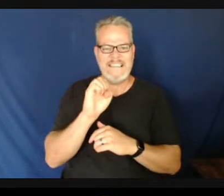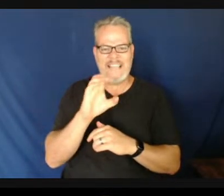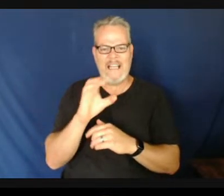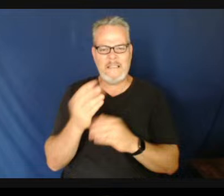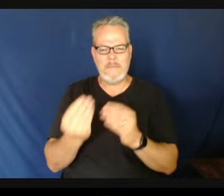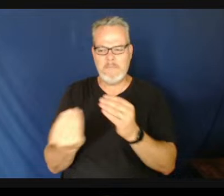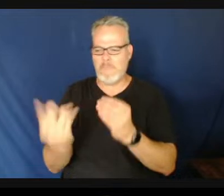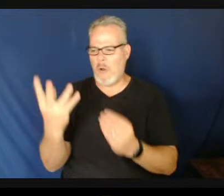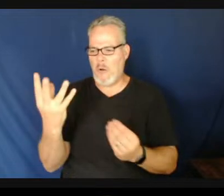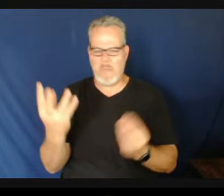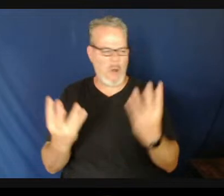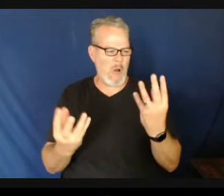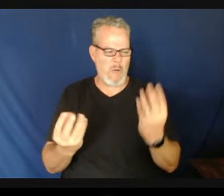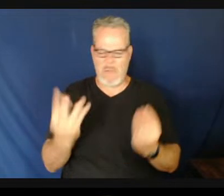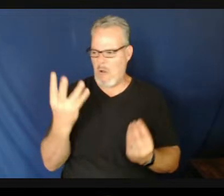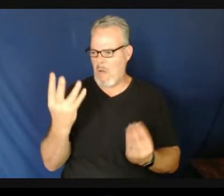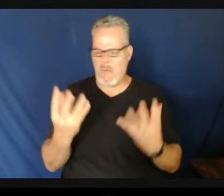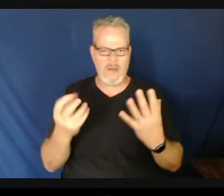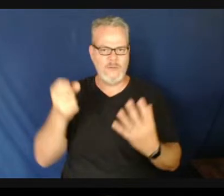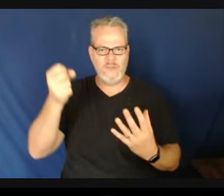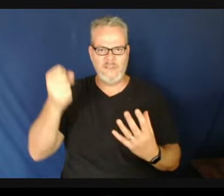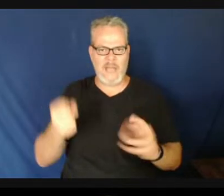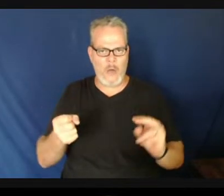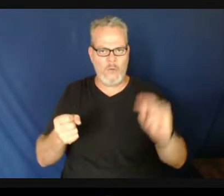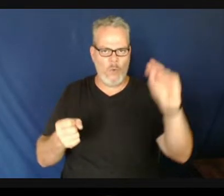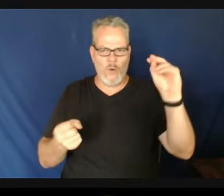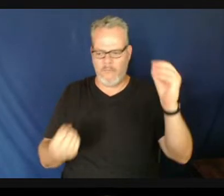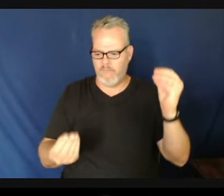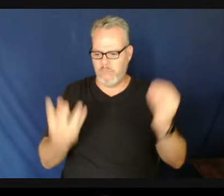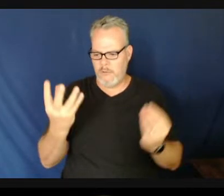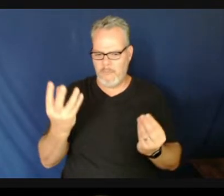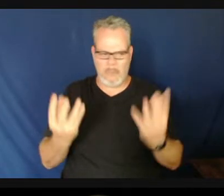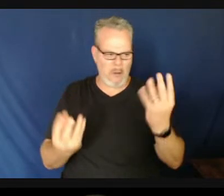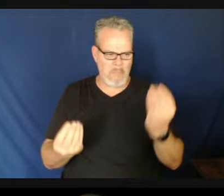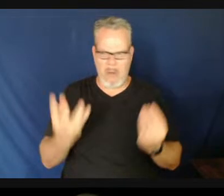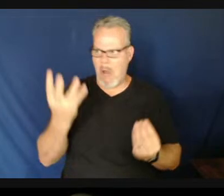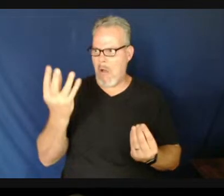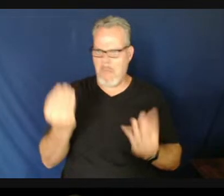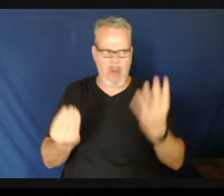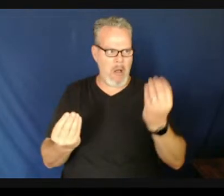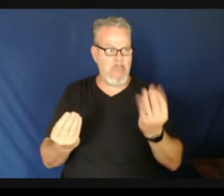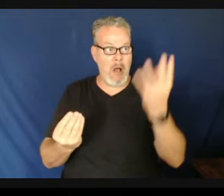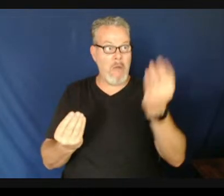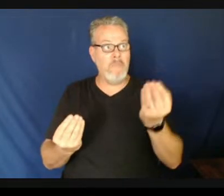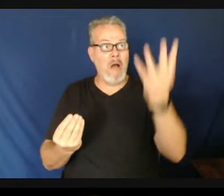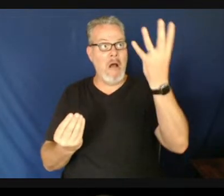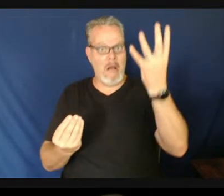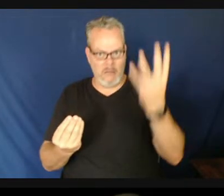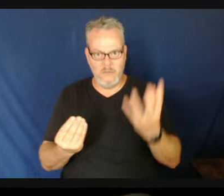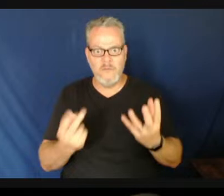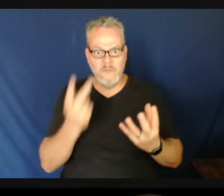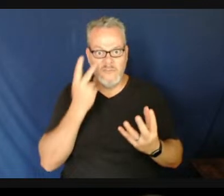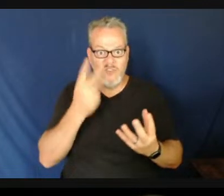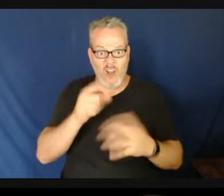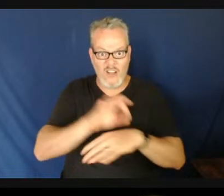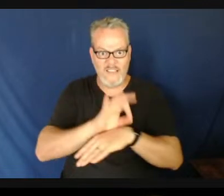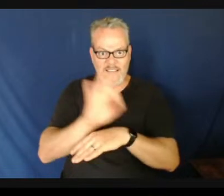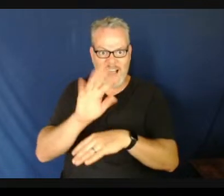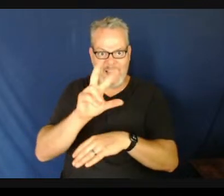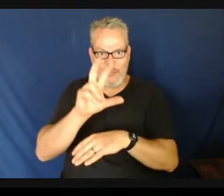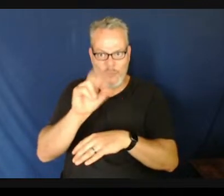p.m., with spatter bursts increasing in frequency and size until around 9:30, at which point there were